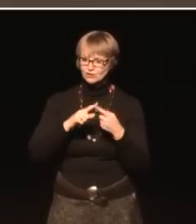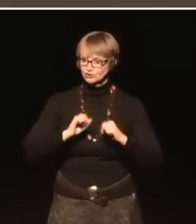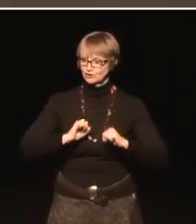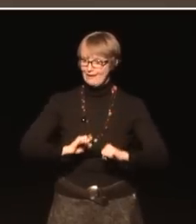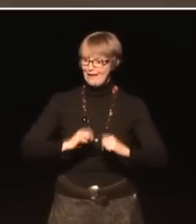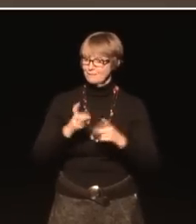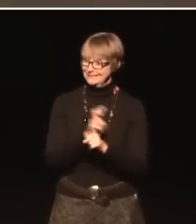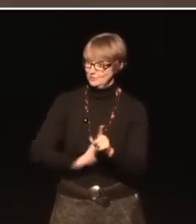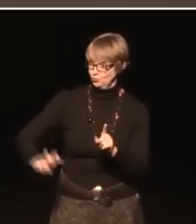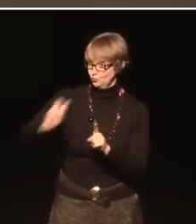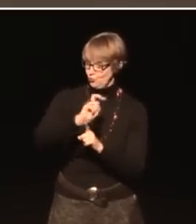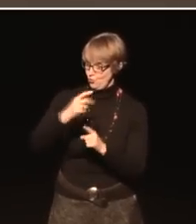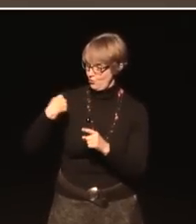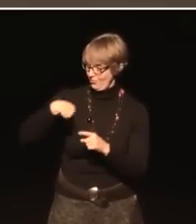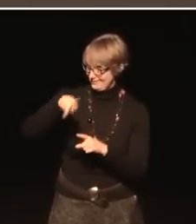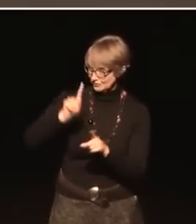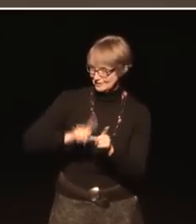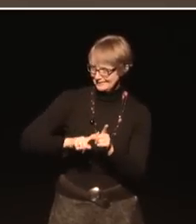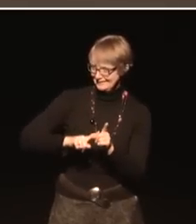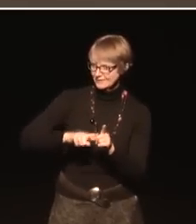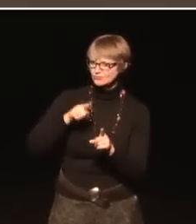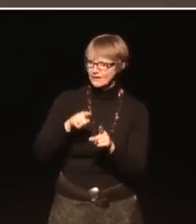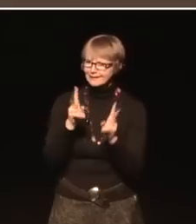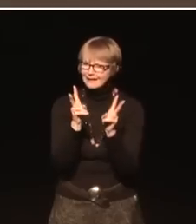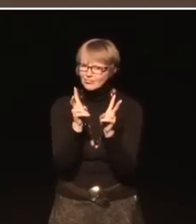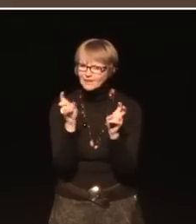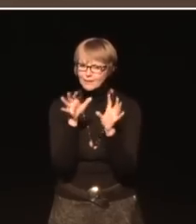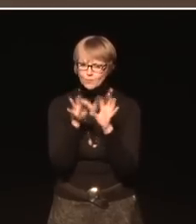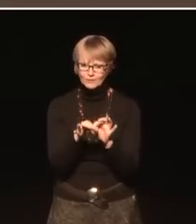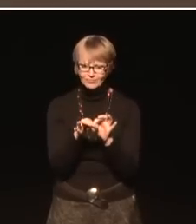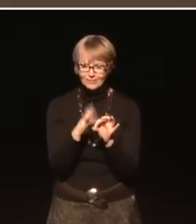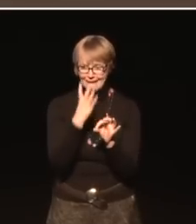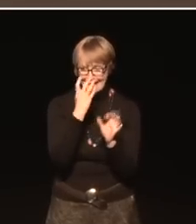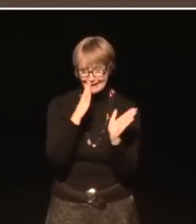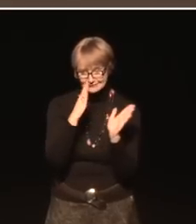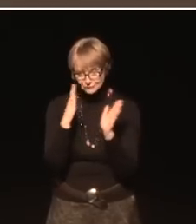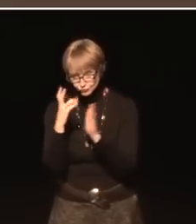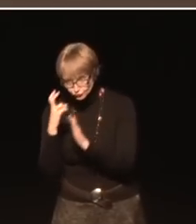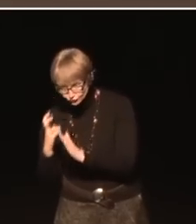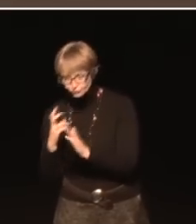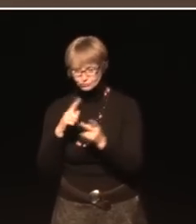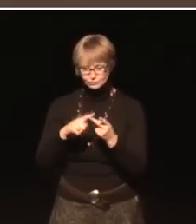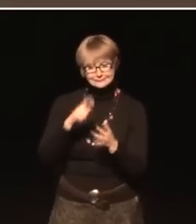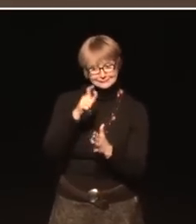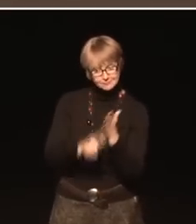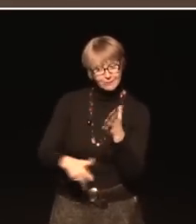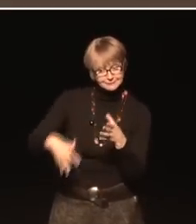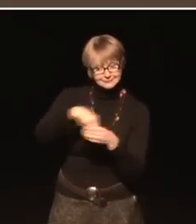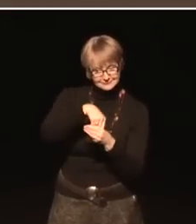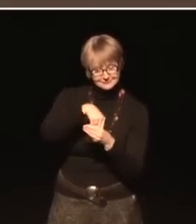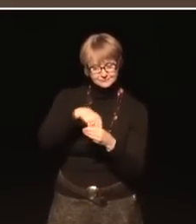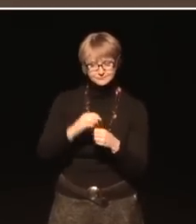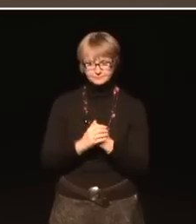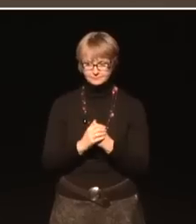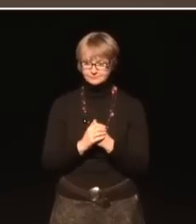and dealt with themes of ageing and disability. And so as a company,